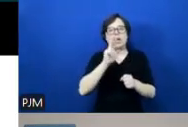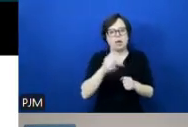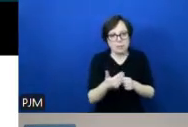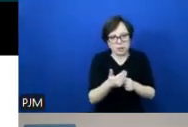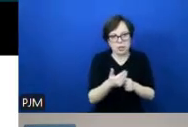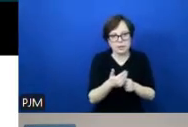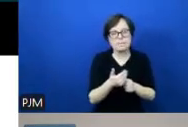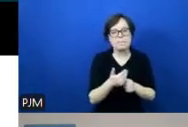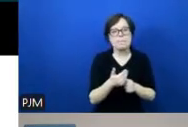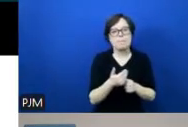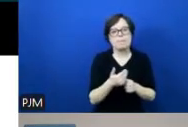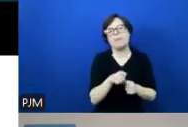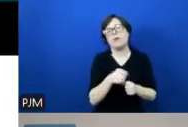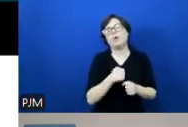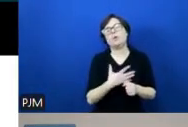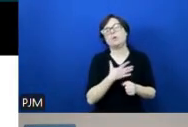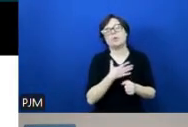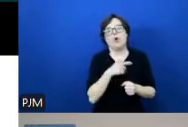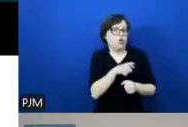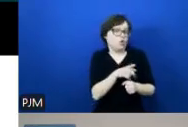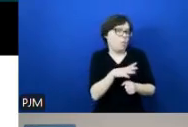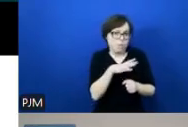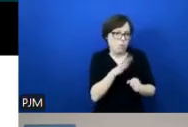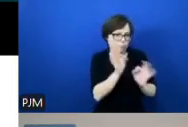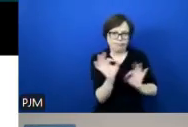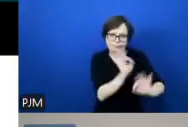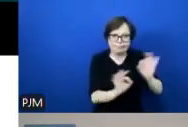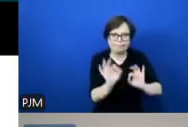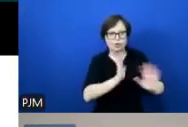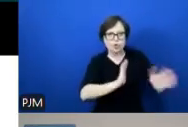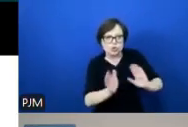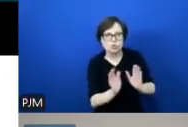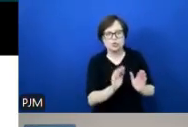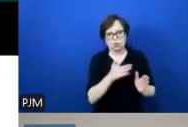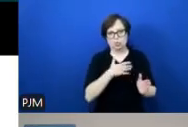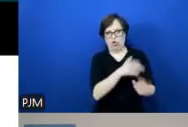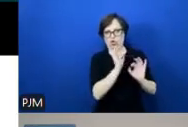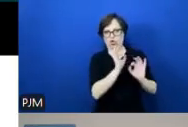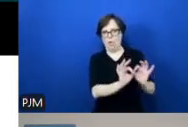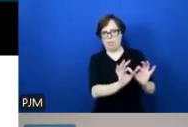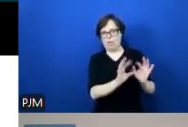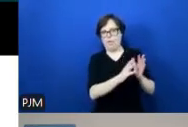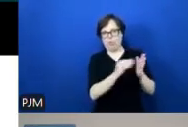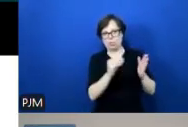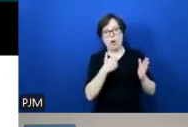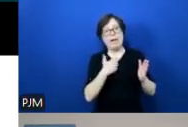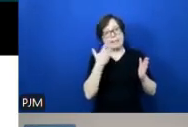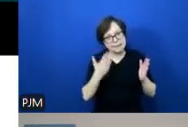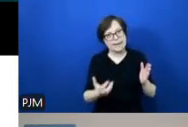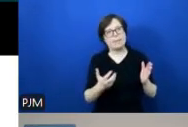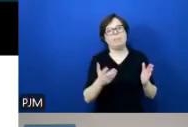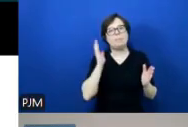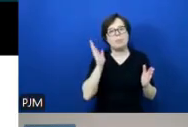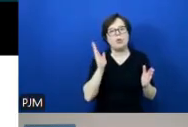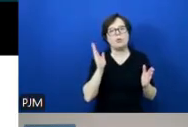The multi-level system, 224 kilometers, which were quite well maintained, were a good example,